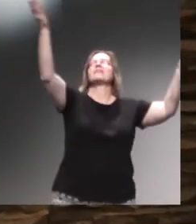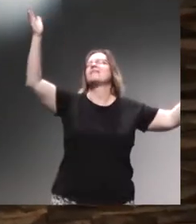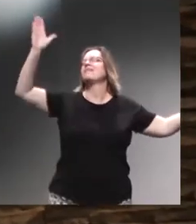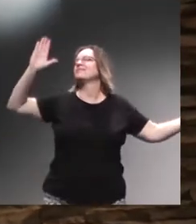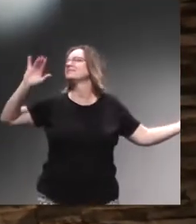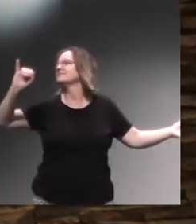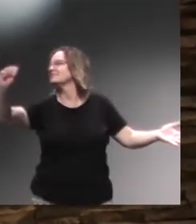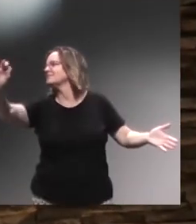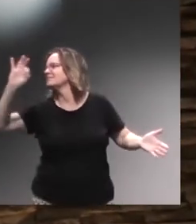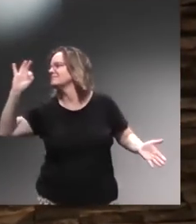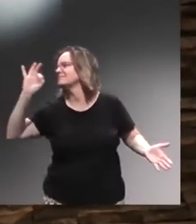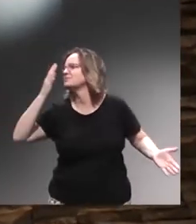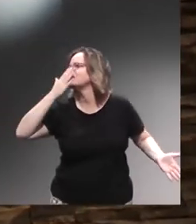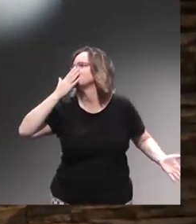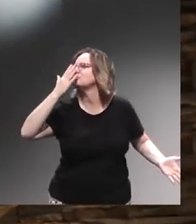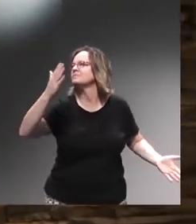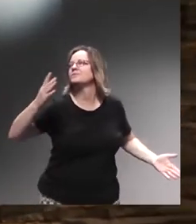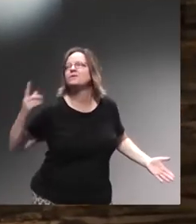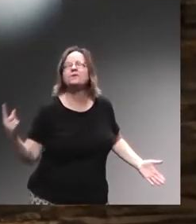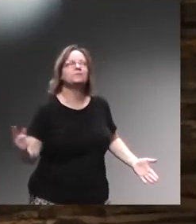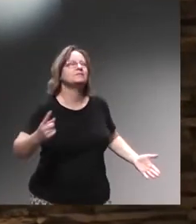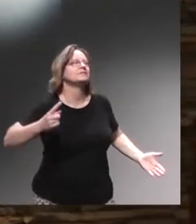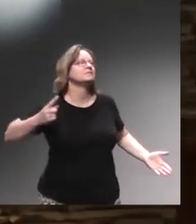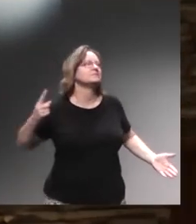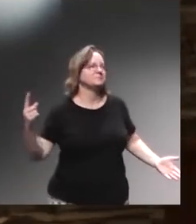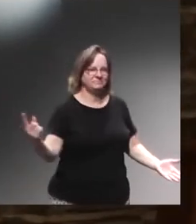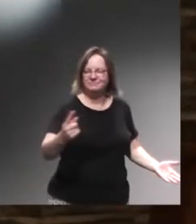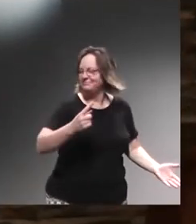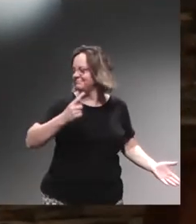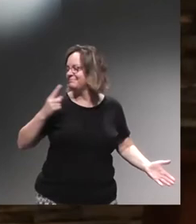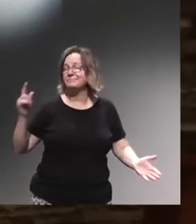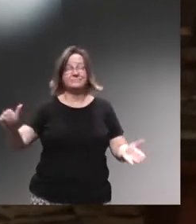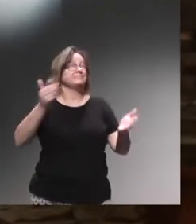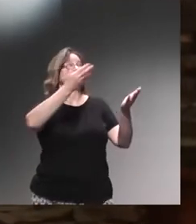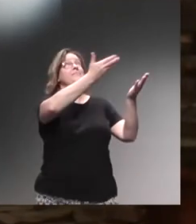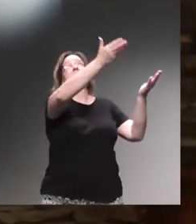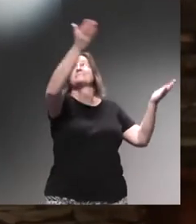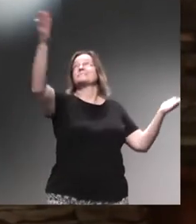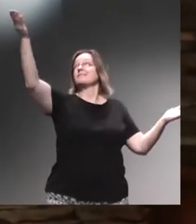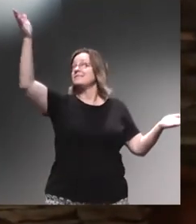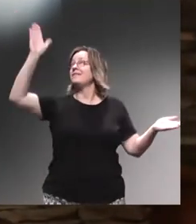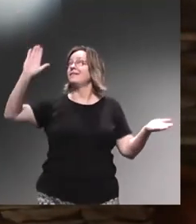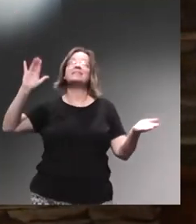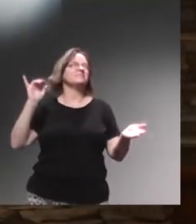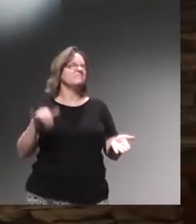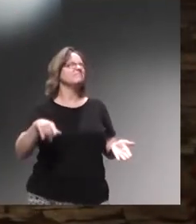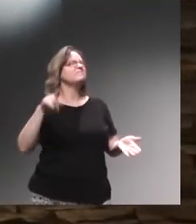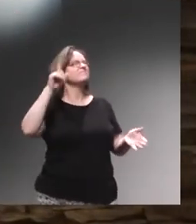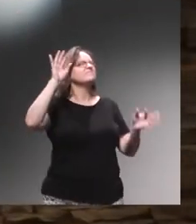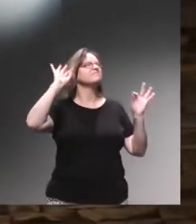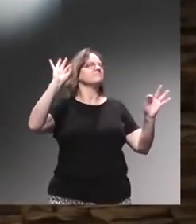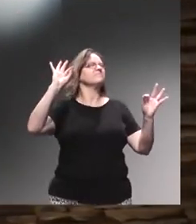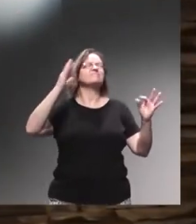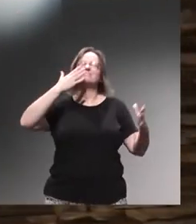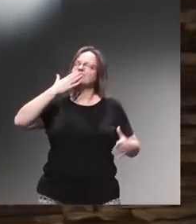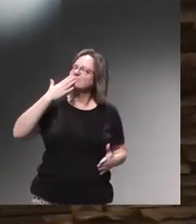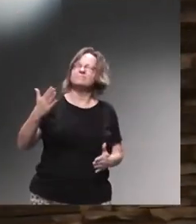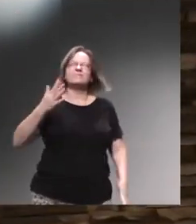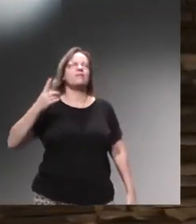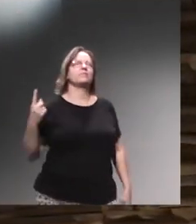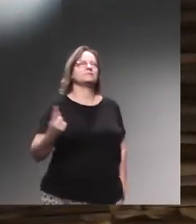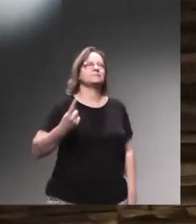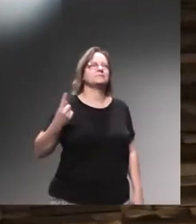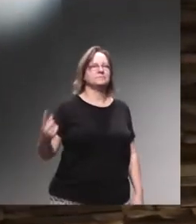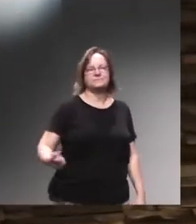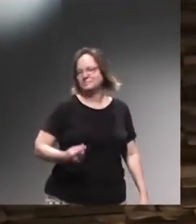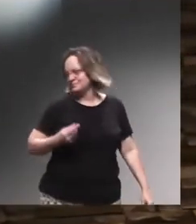time, God is so good. All the time, God is so good. So good, so good. All